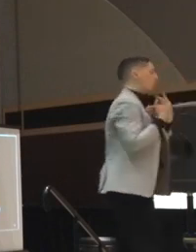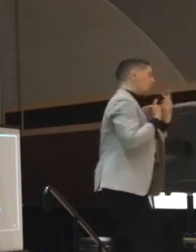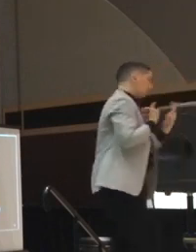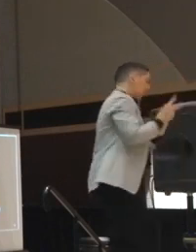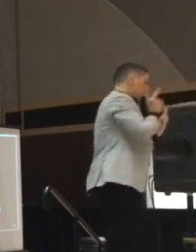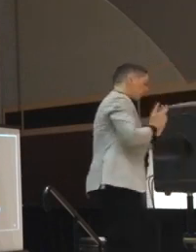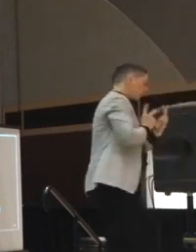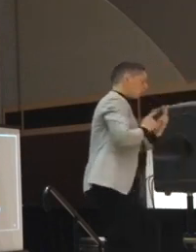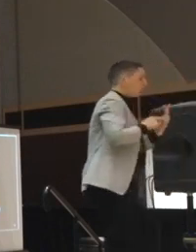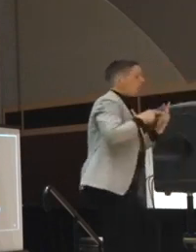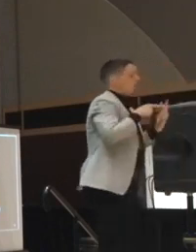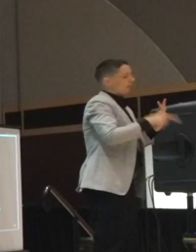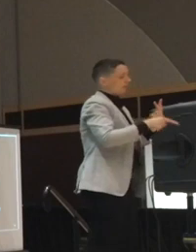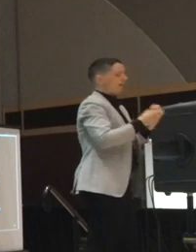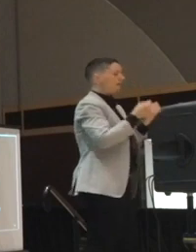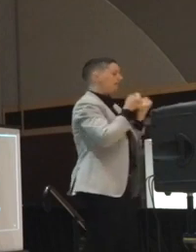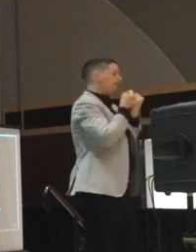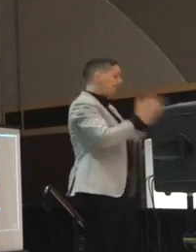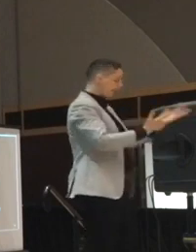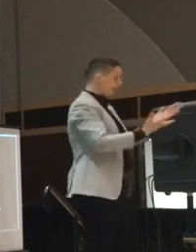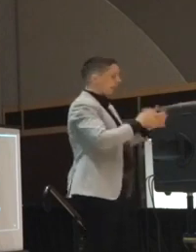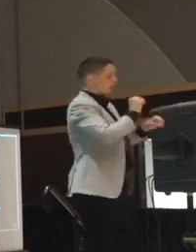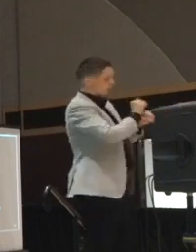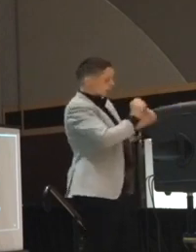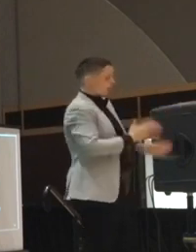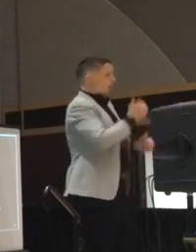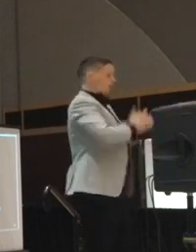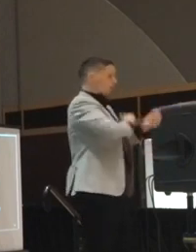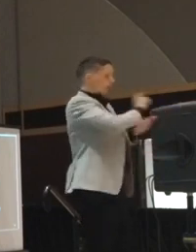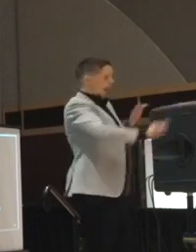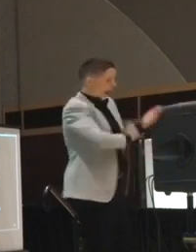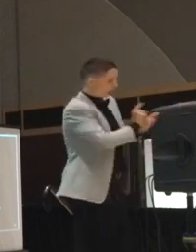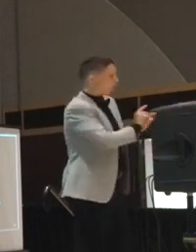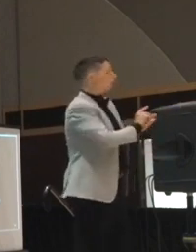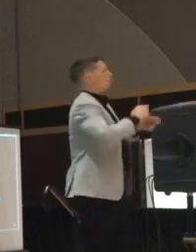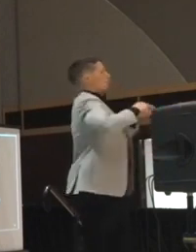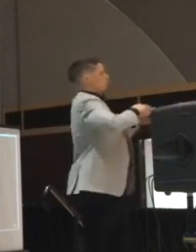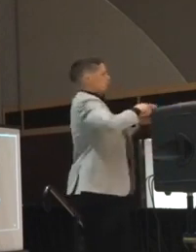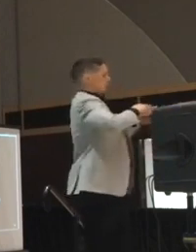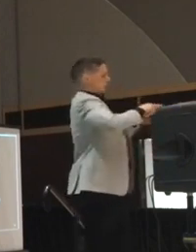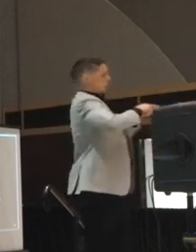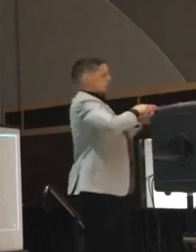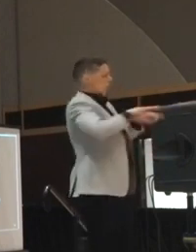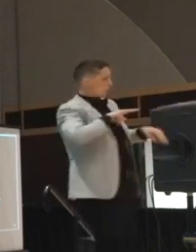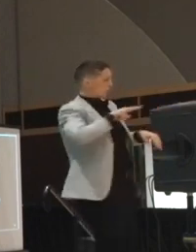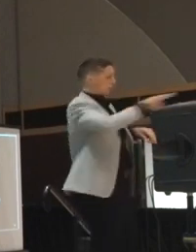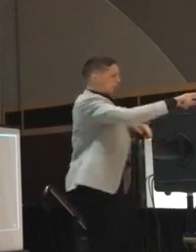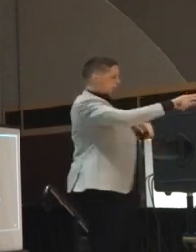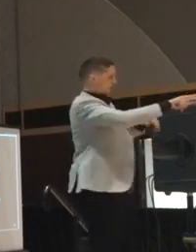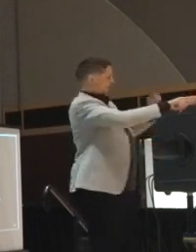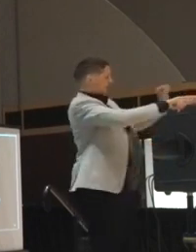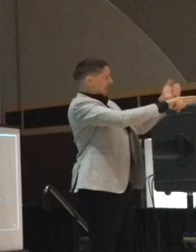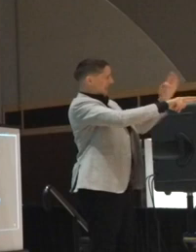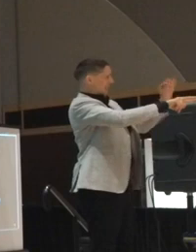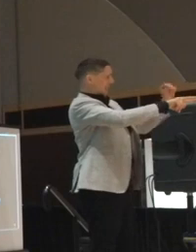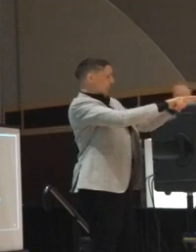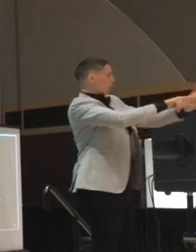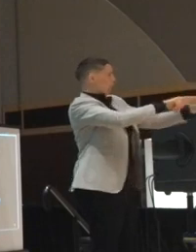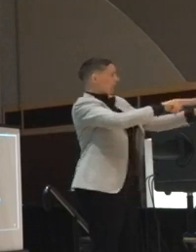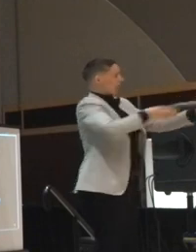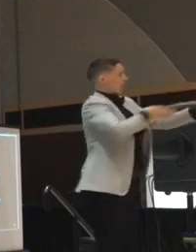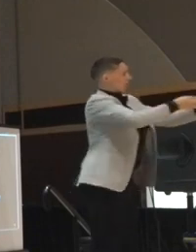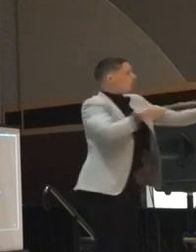hour, stay 10 feet off the railroad, the spur right away. What were all the site